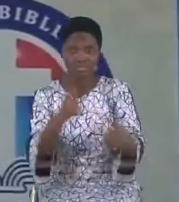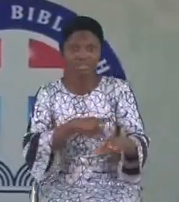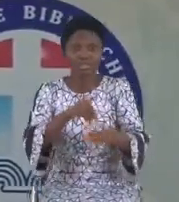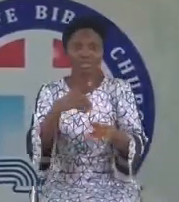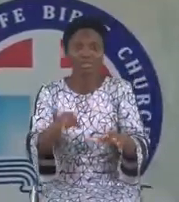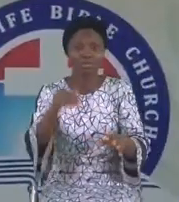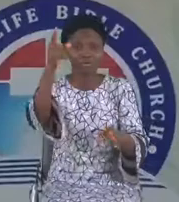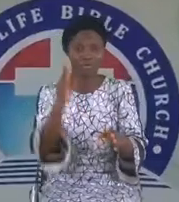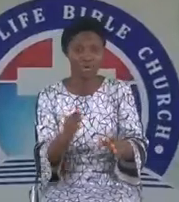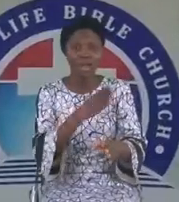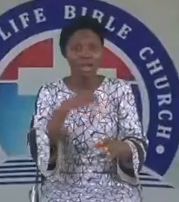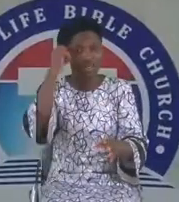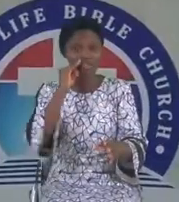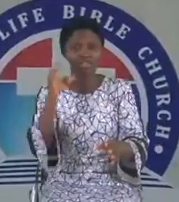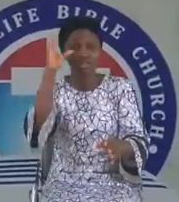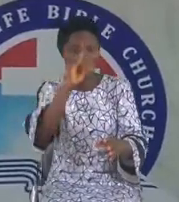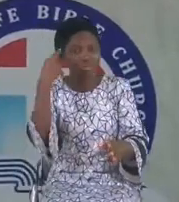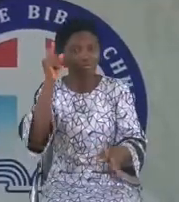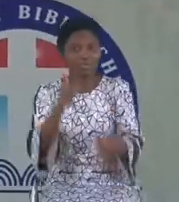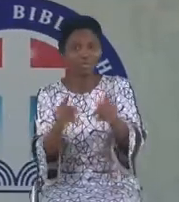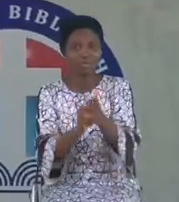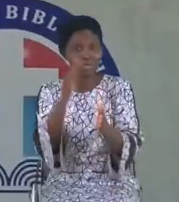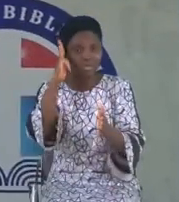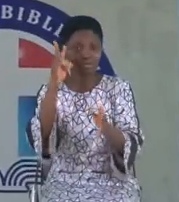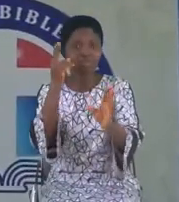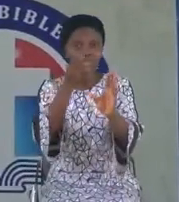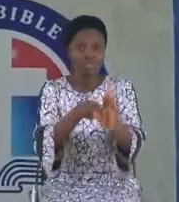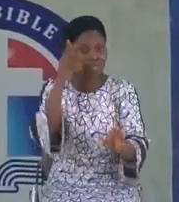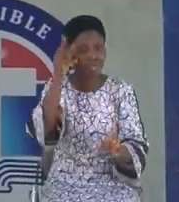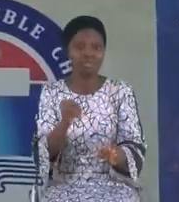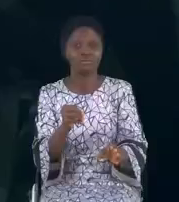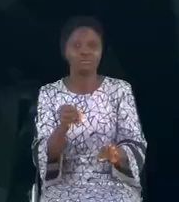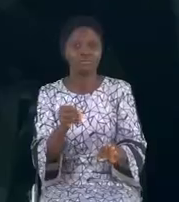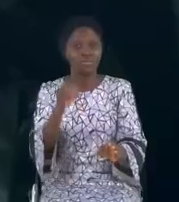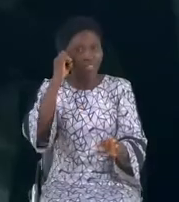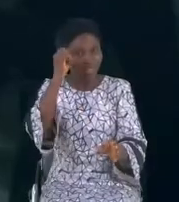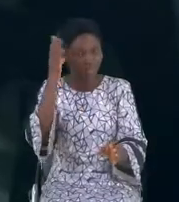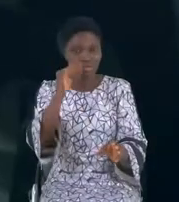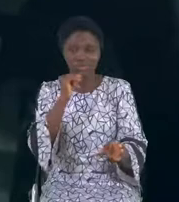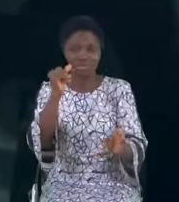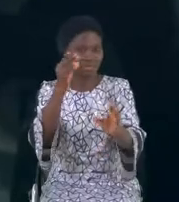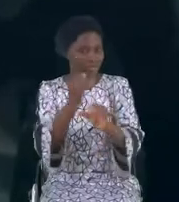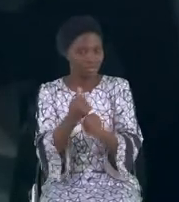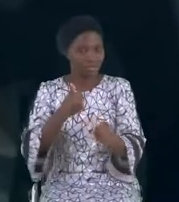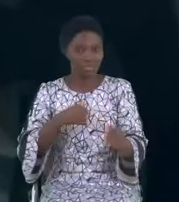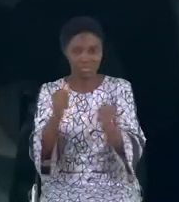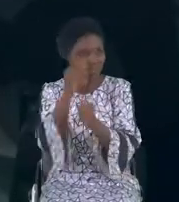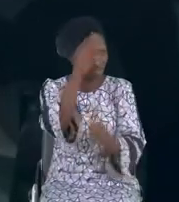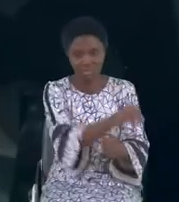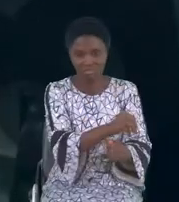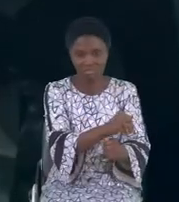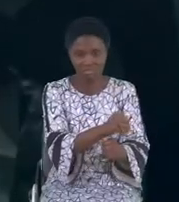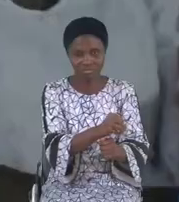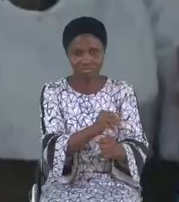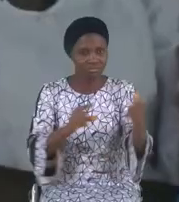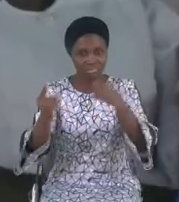companion to take candidates away from him he will not take me with him he will not take